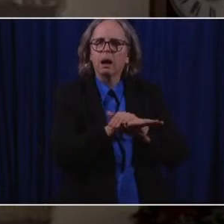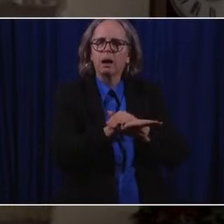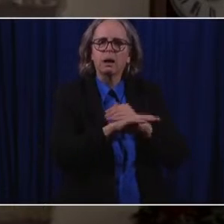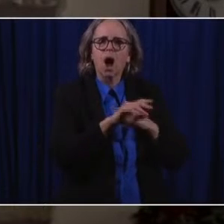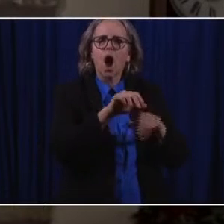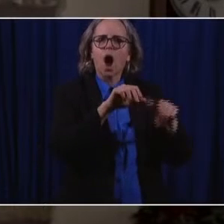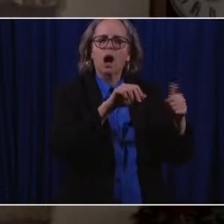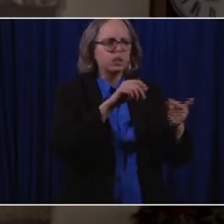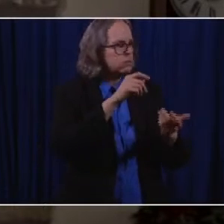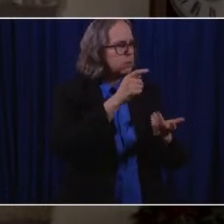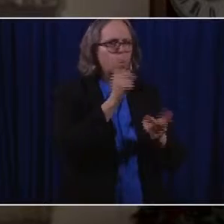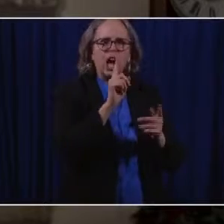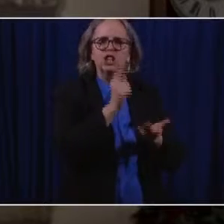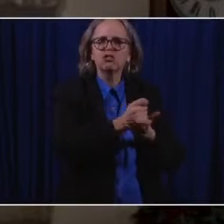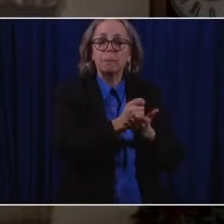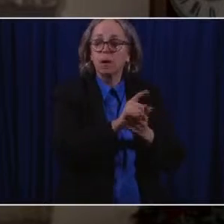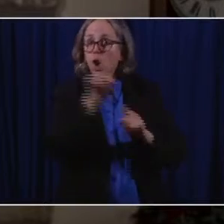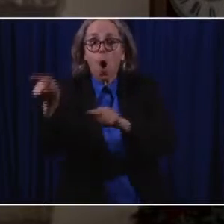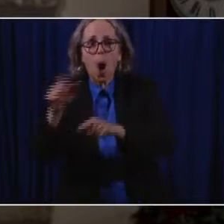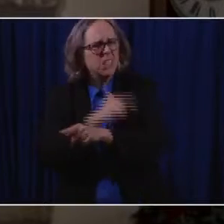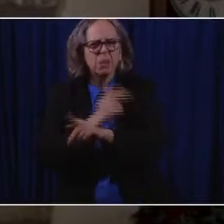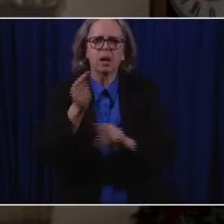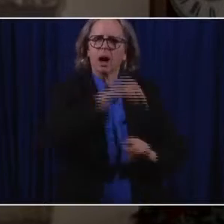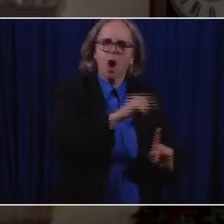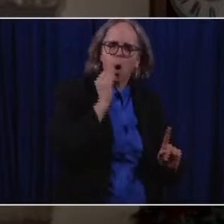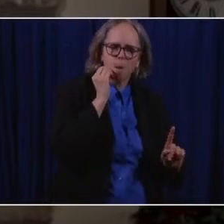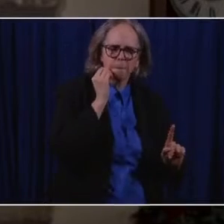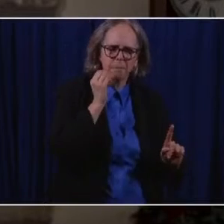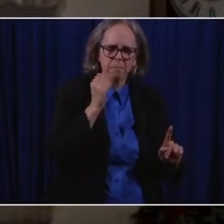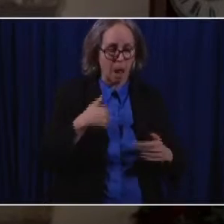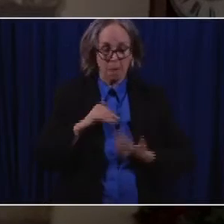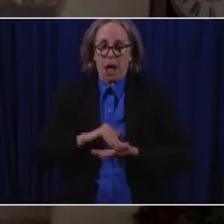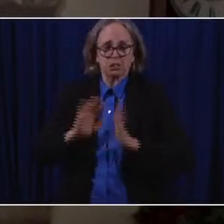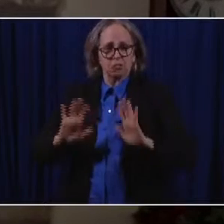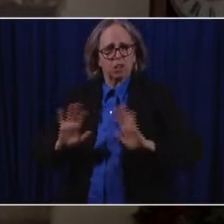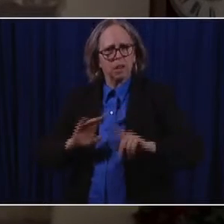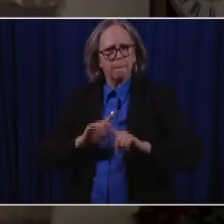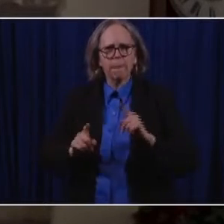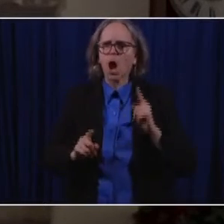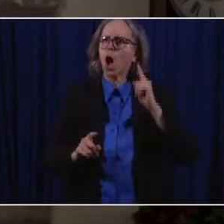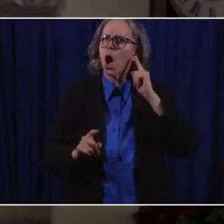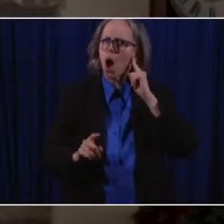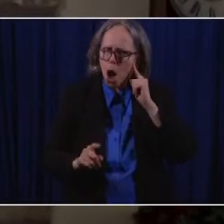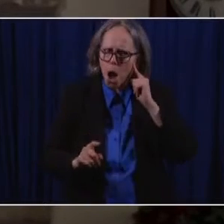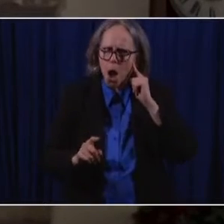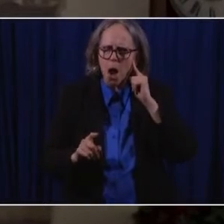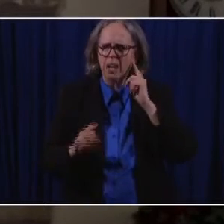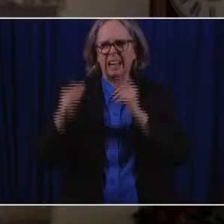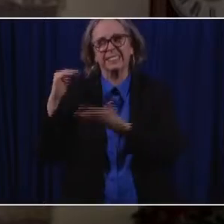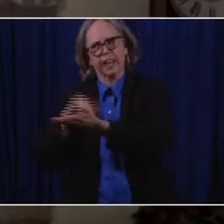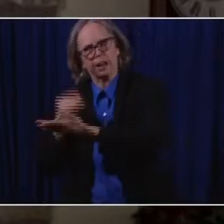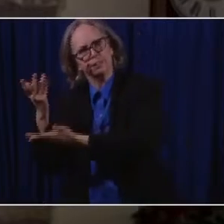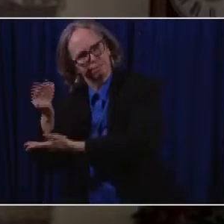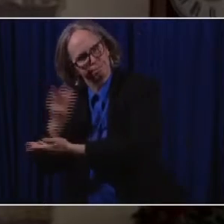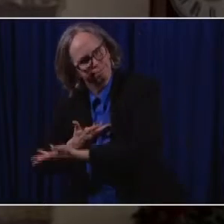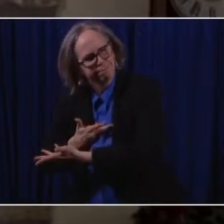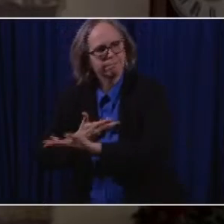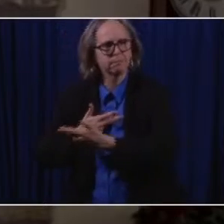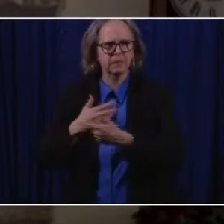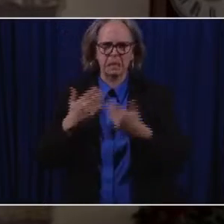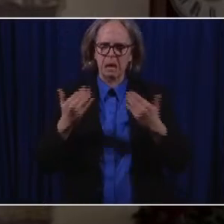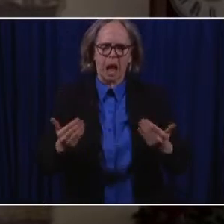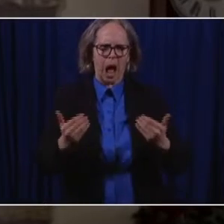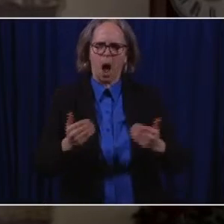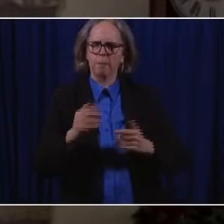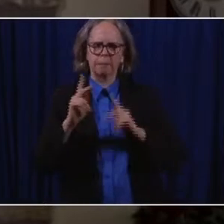the ability, I'm not the doctor, you're the doctor, but what's been told to me, at least that you've told me, is that we now have a better ability to treat